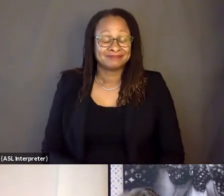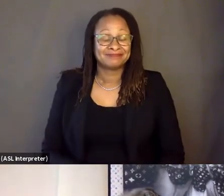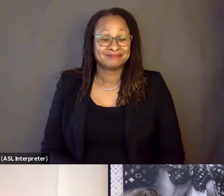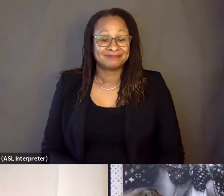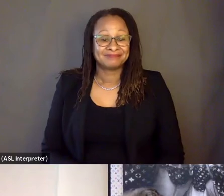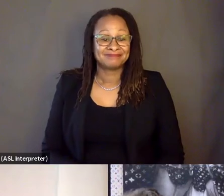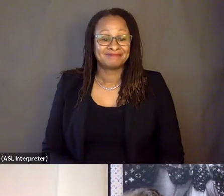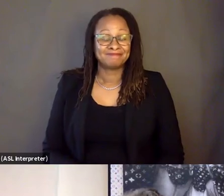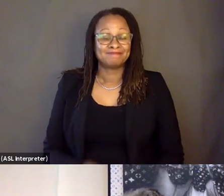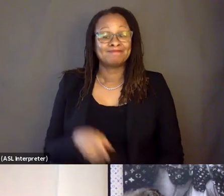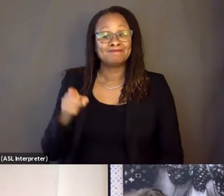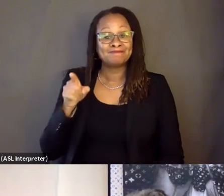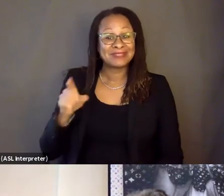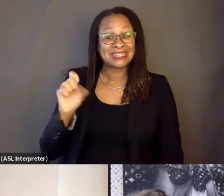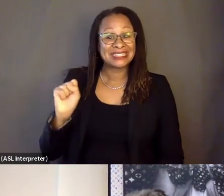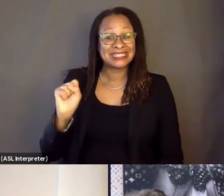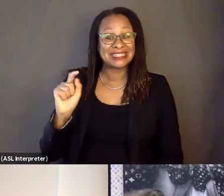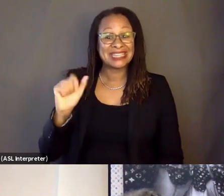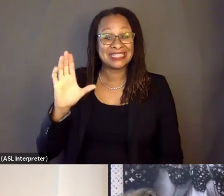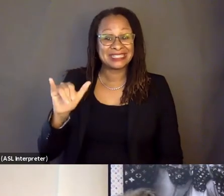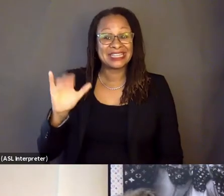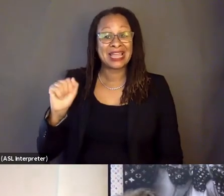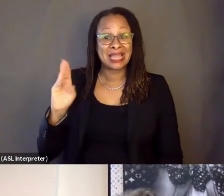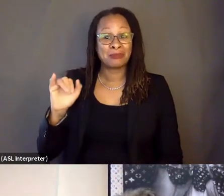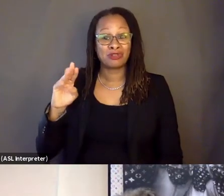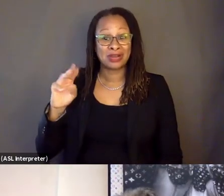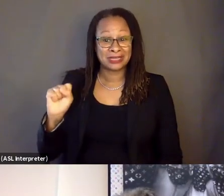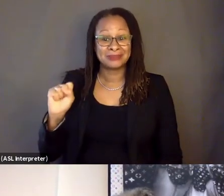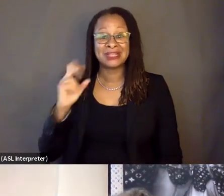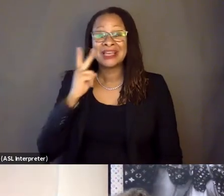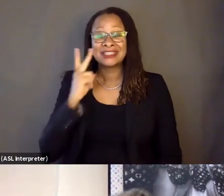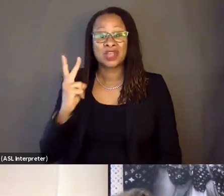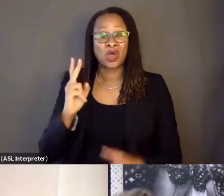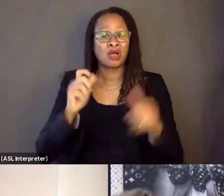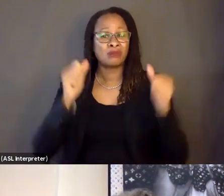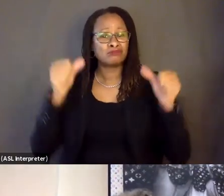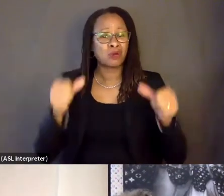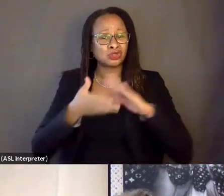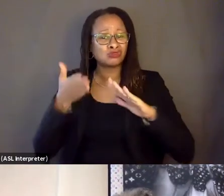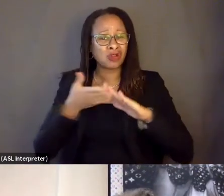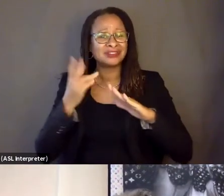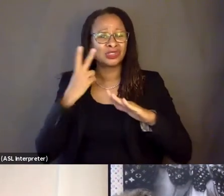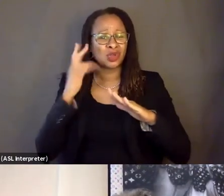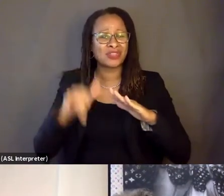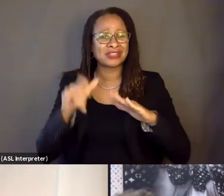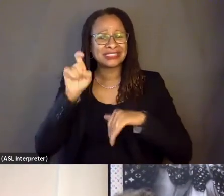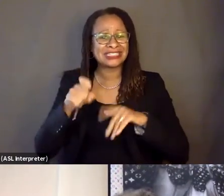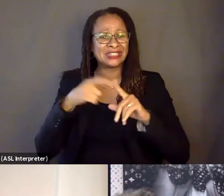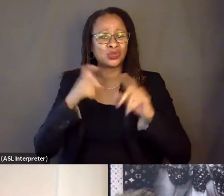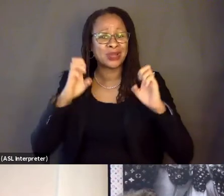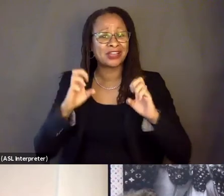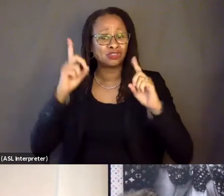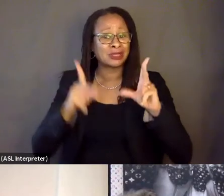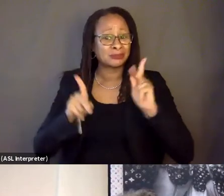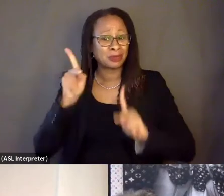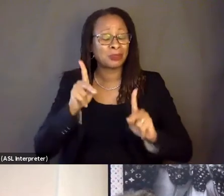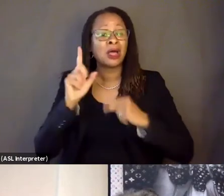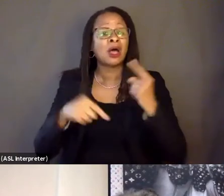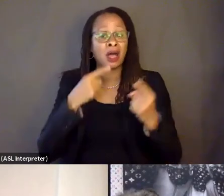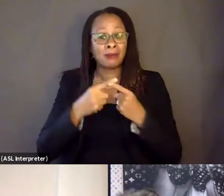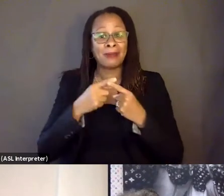She saw that post her run in 2018, that there was a need to educate people